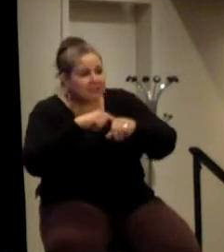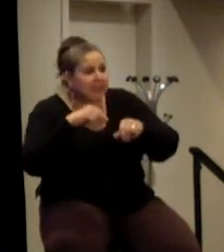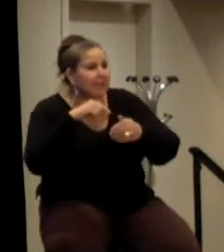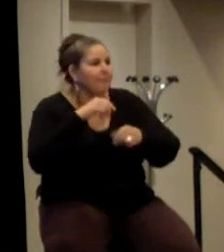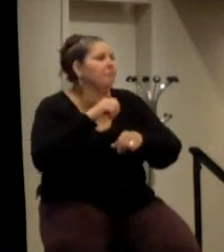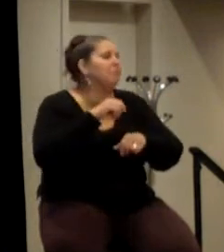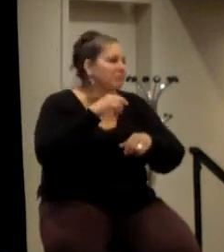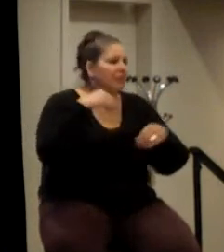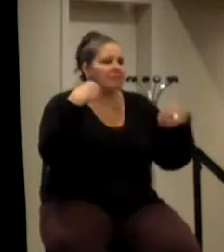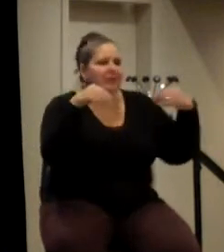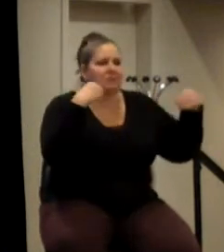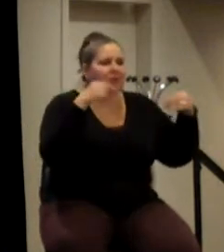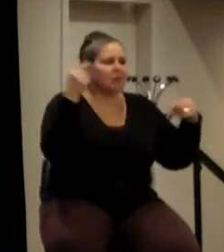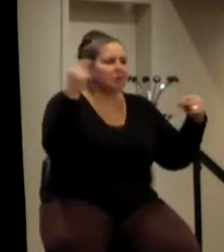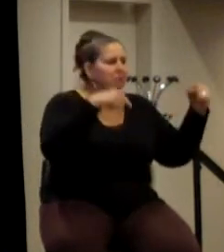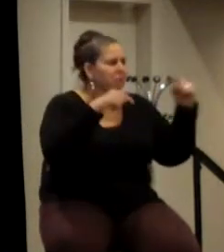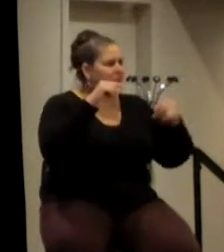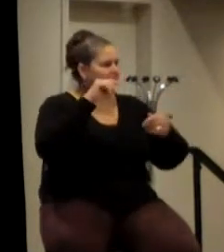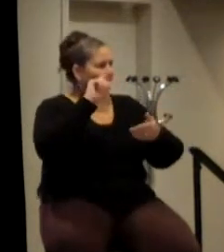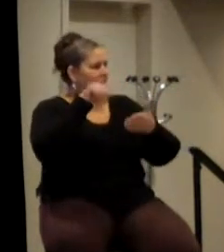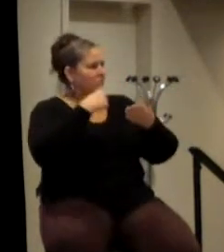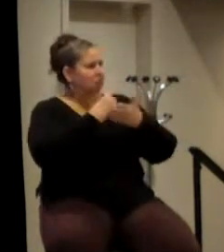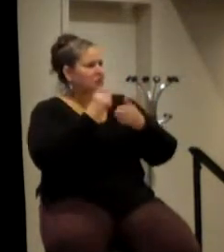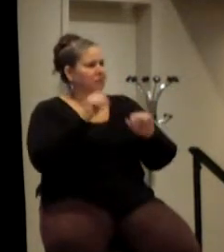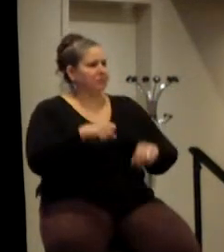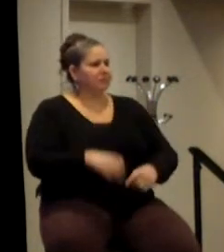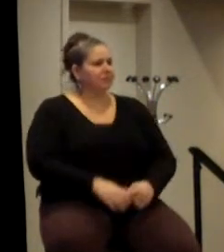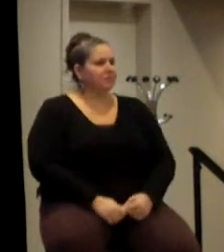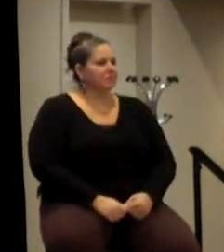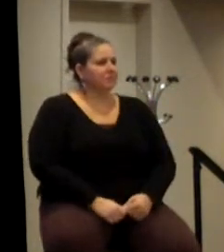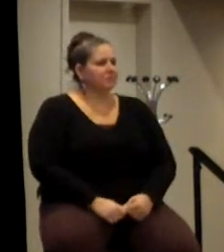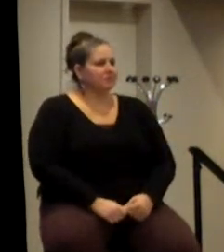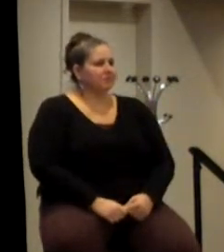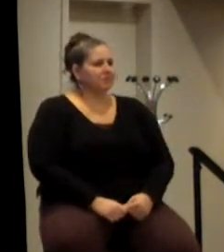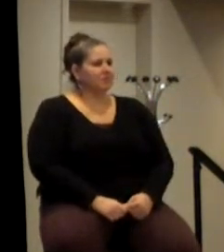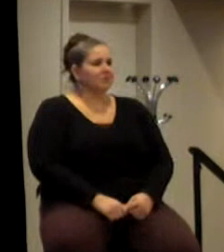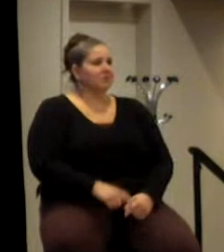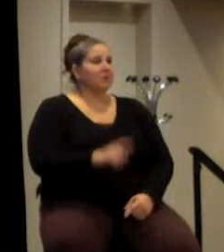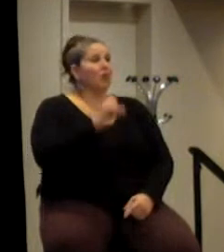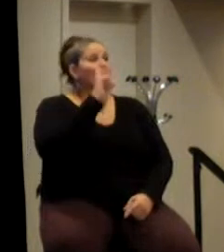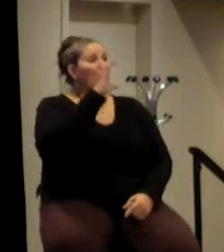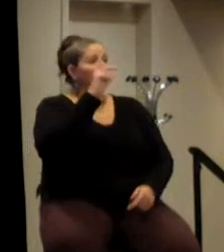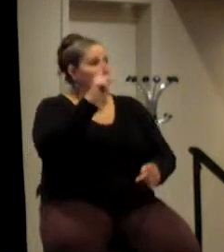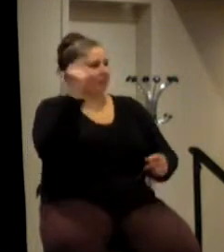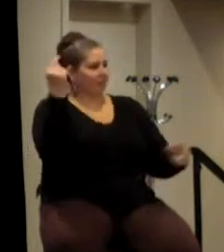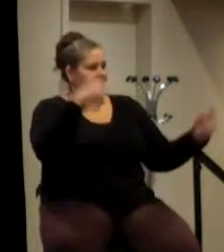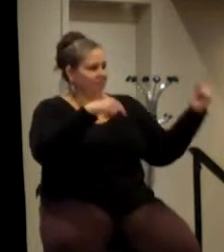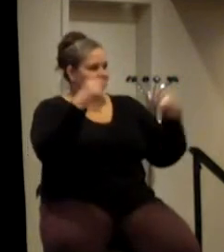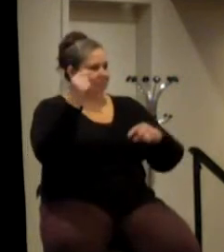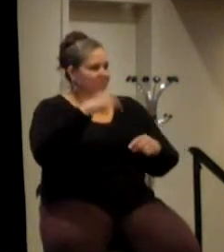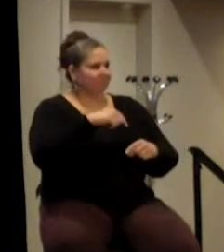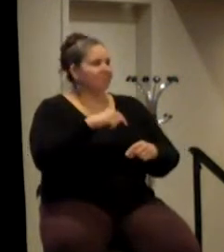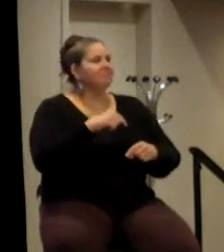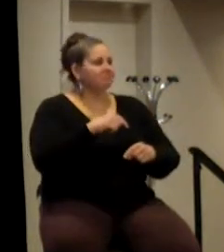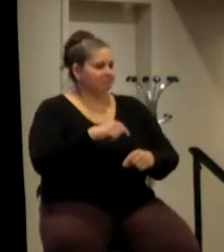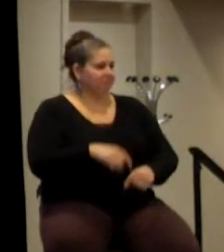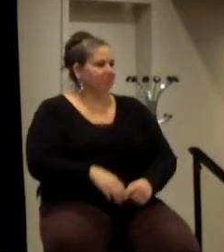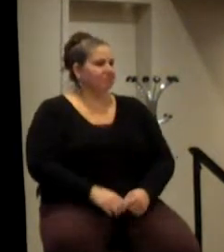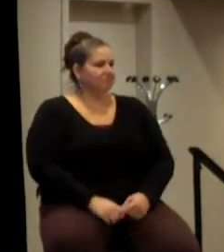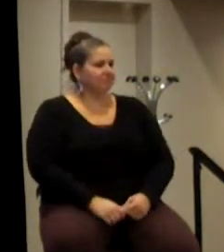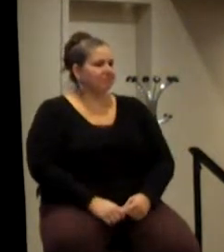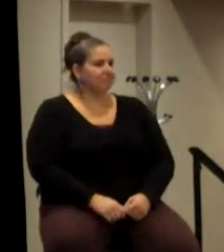brought on over 100 of them, and so we have the ability to activate a shopping town. We have ability to go